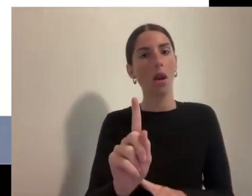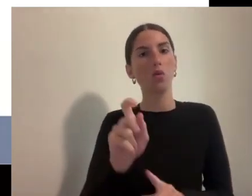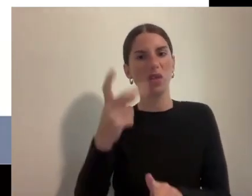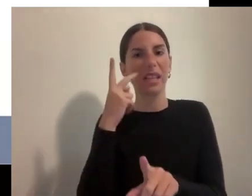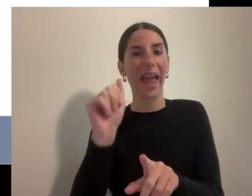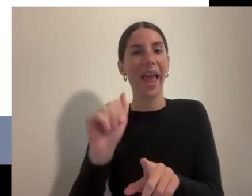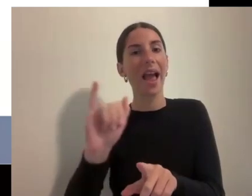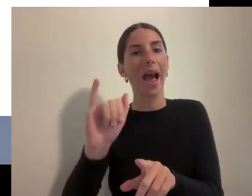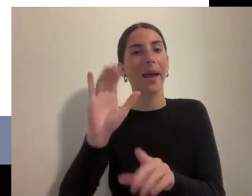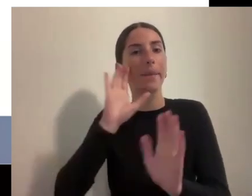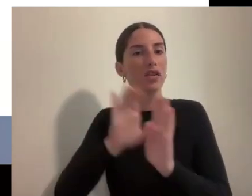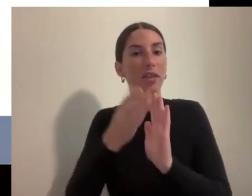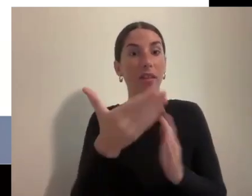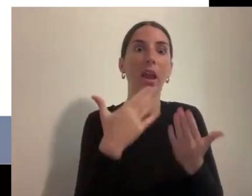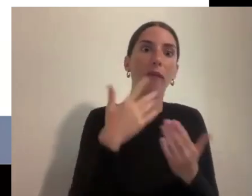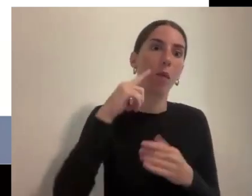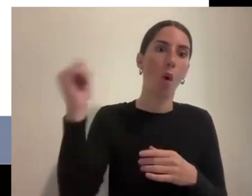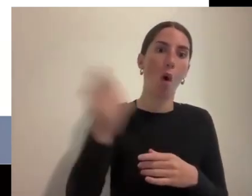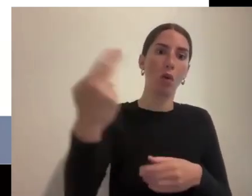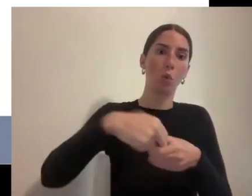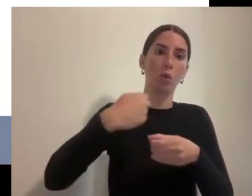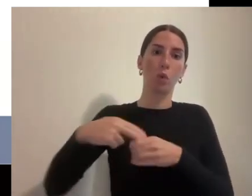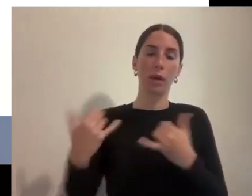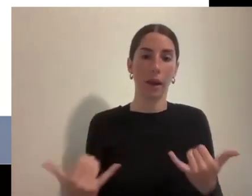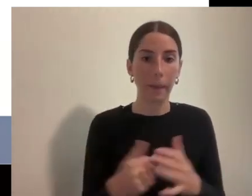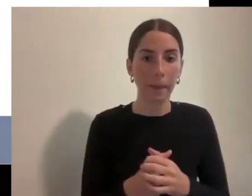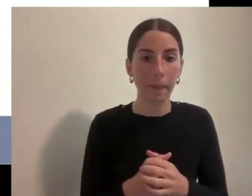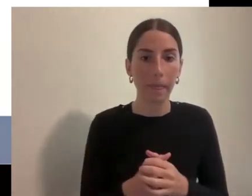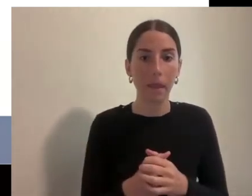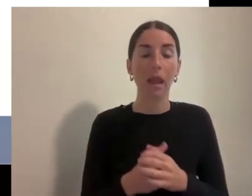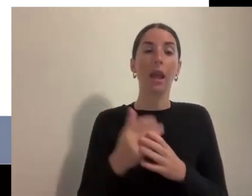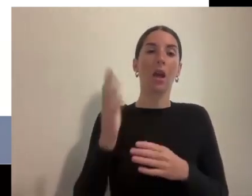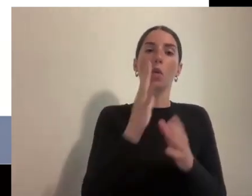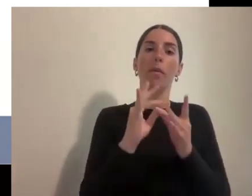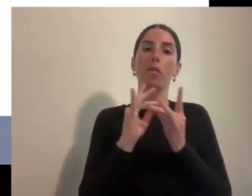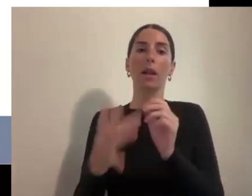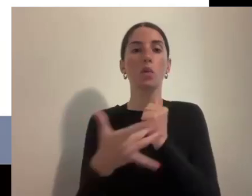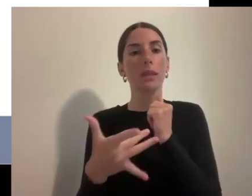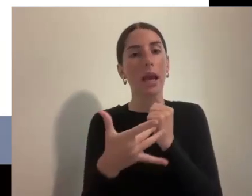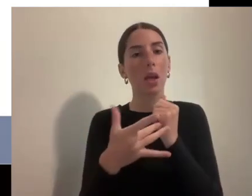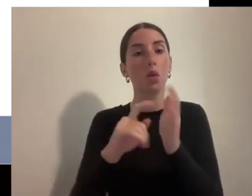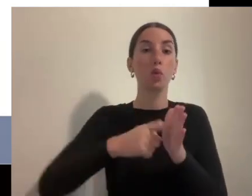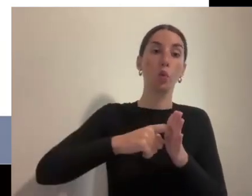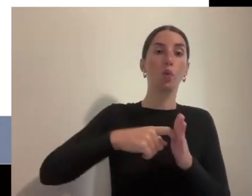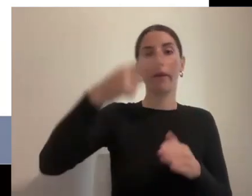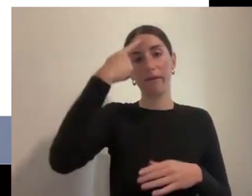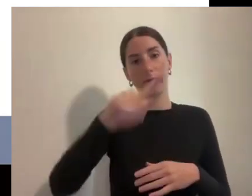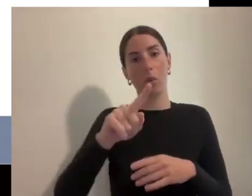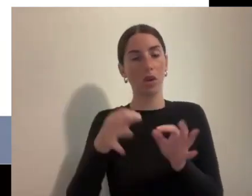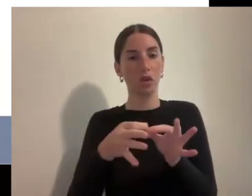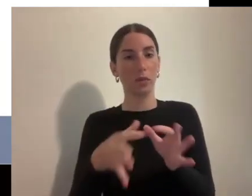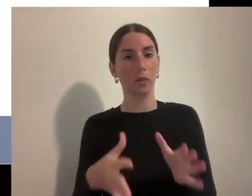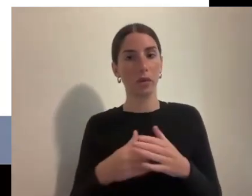you for all the ones coming in already. Wonderful. And this is going to be about AI and tech tools for interpreters. So I'm assuming everyone